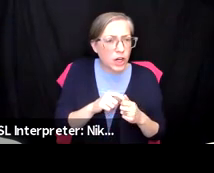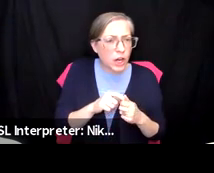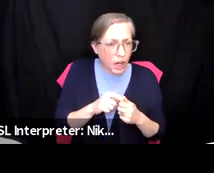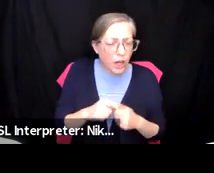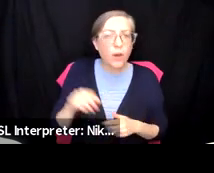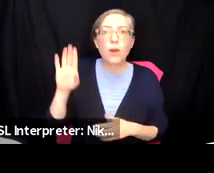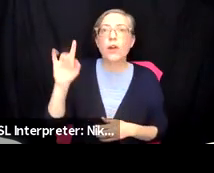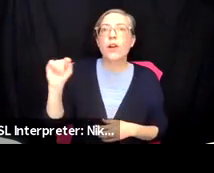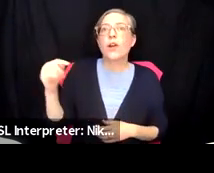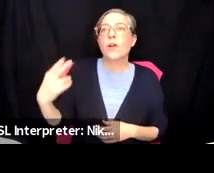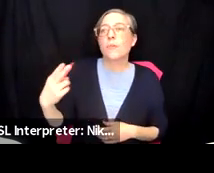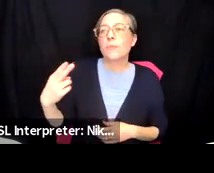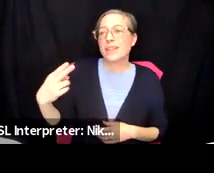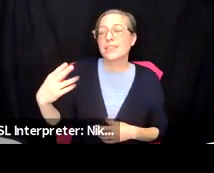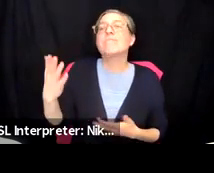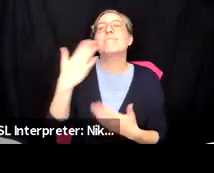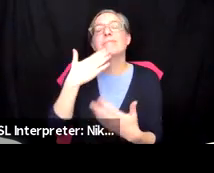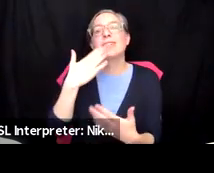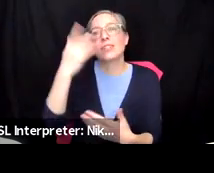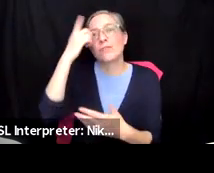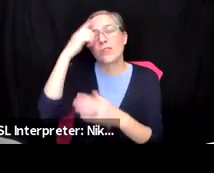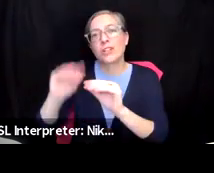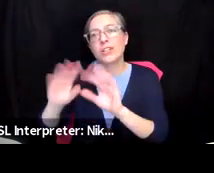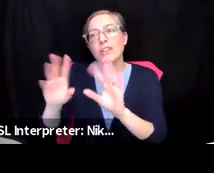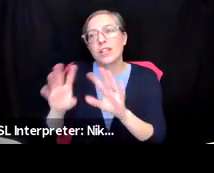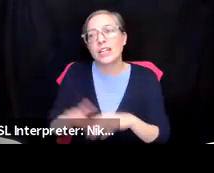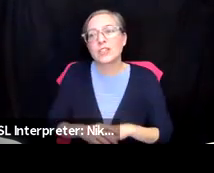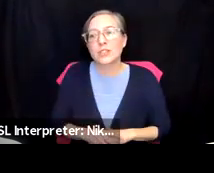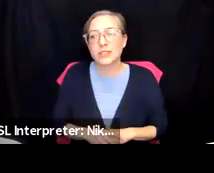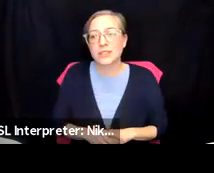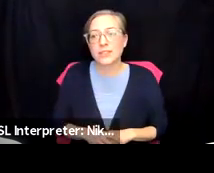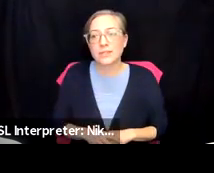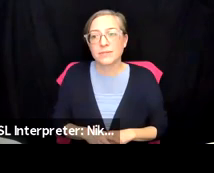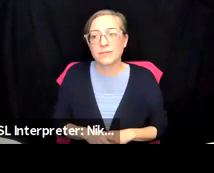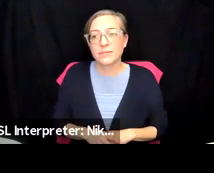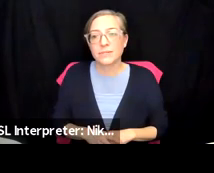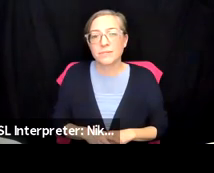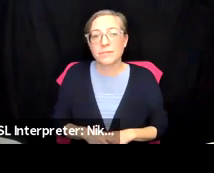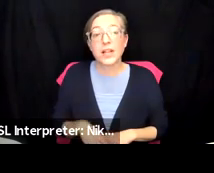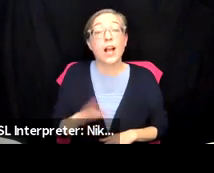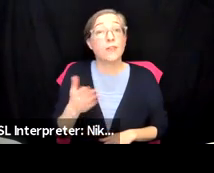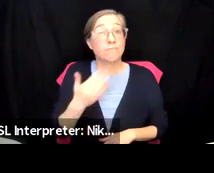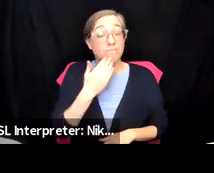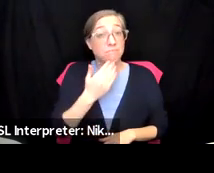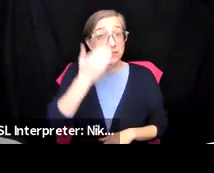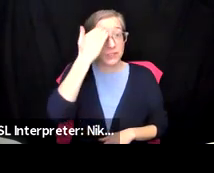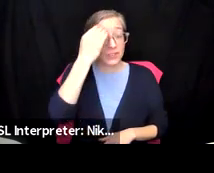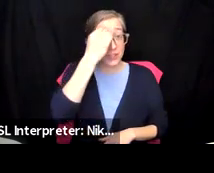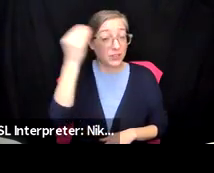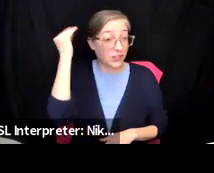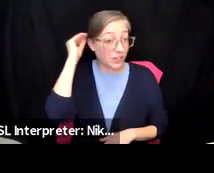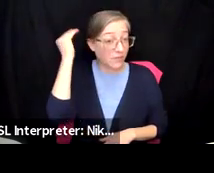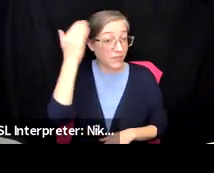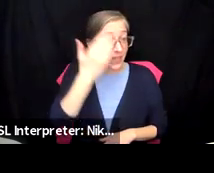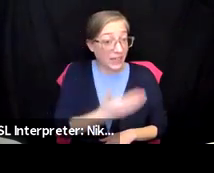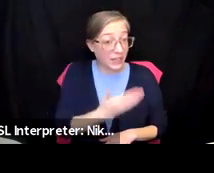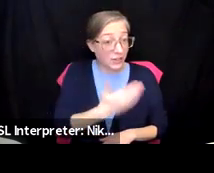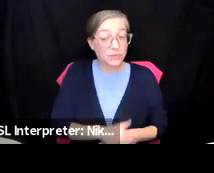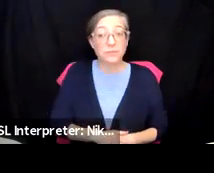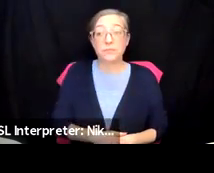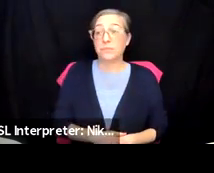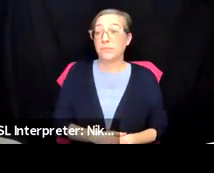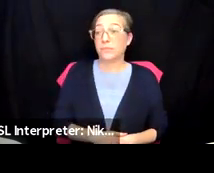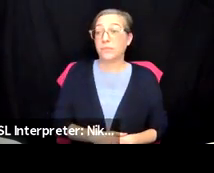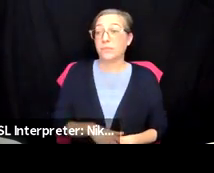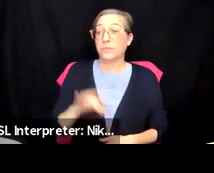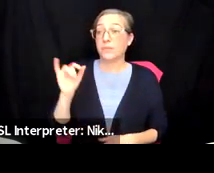the clarification. And Graciela, a few minutes ago, said, good to know, thank you. Yes. And if there